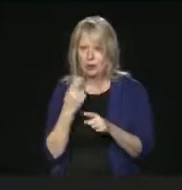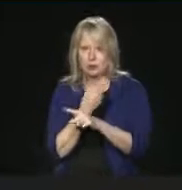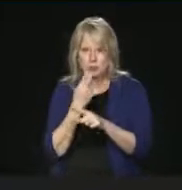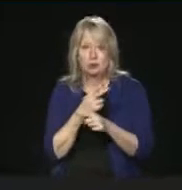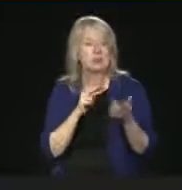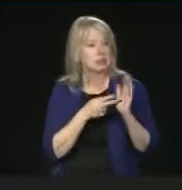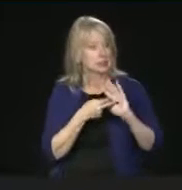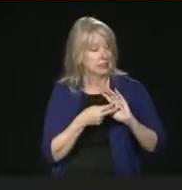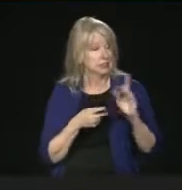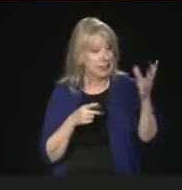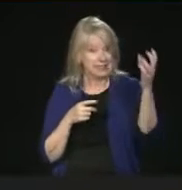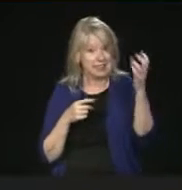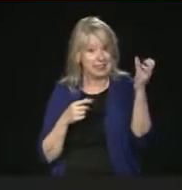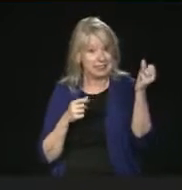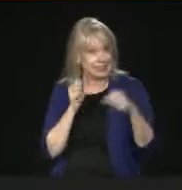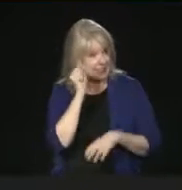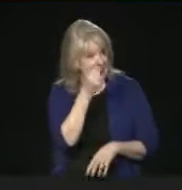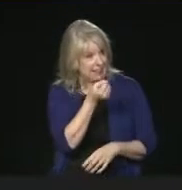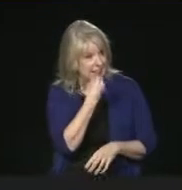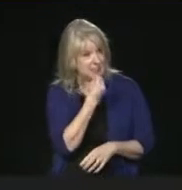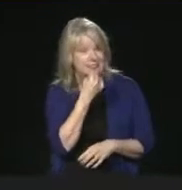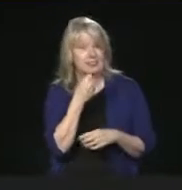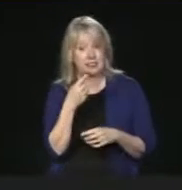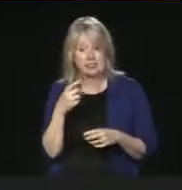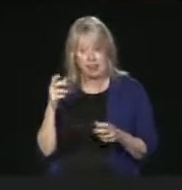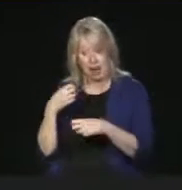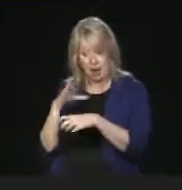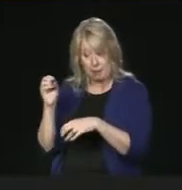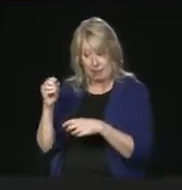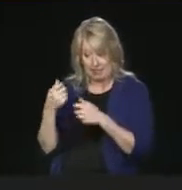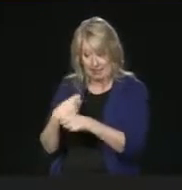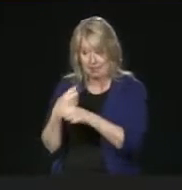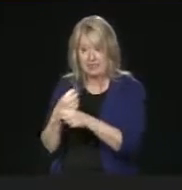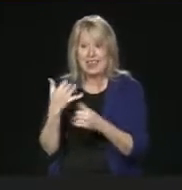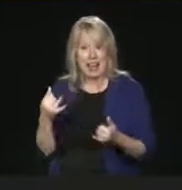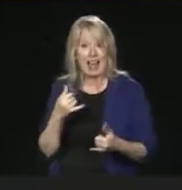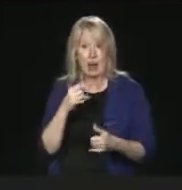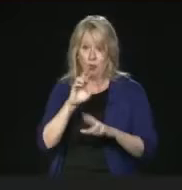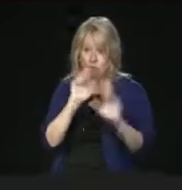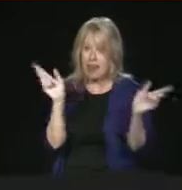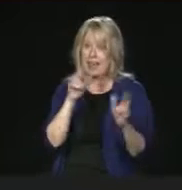that companies that are producing them immediately will have their purchases,